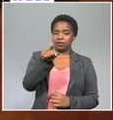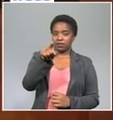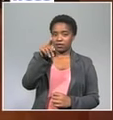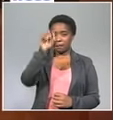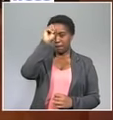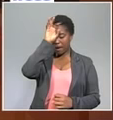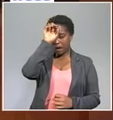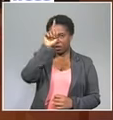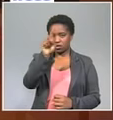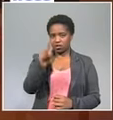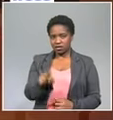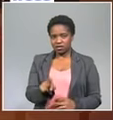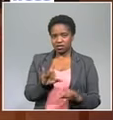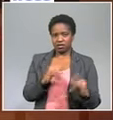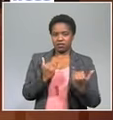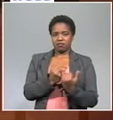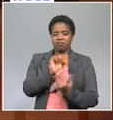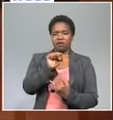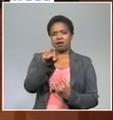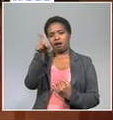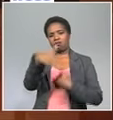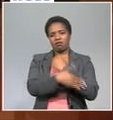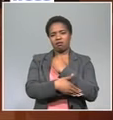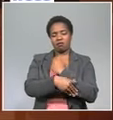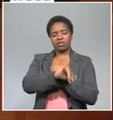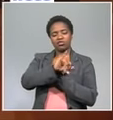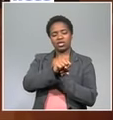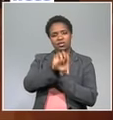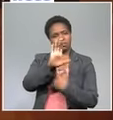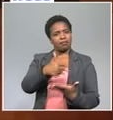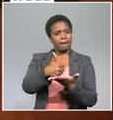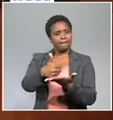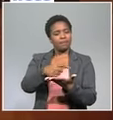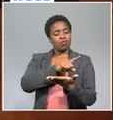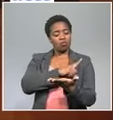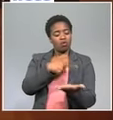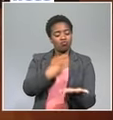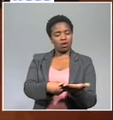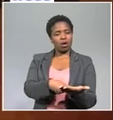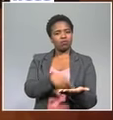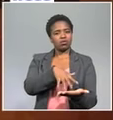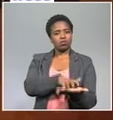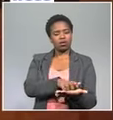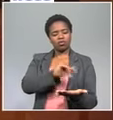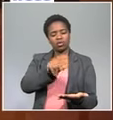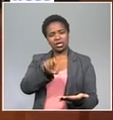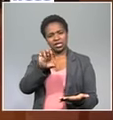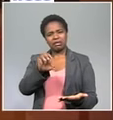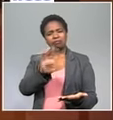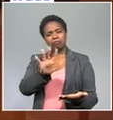other companies with predominantly offshore earnings helped the JSE because the rand was so weak. So it helped keep the JSE more